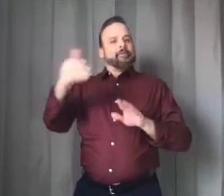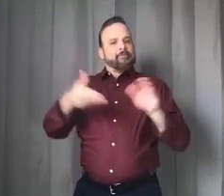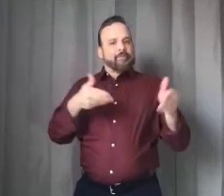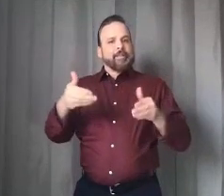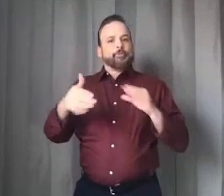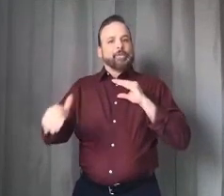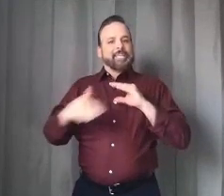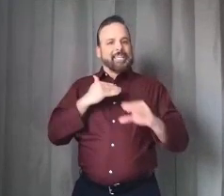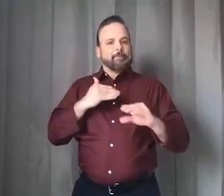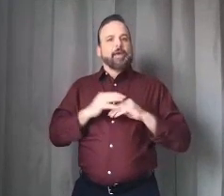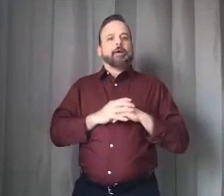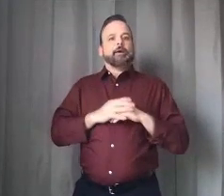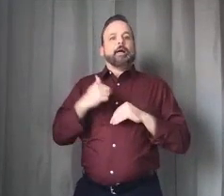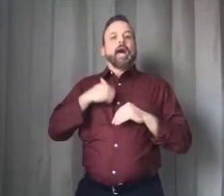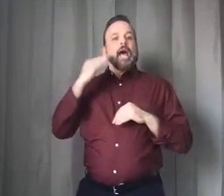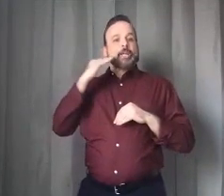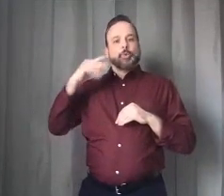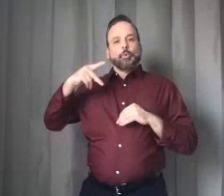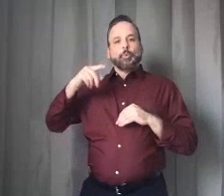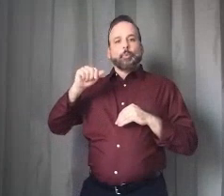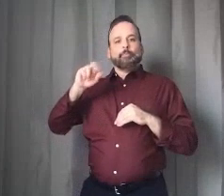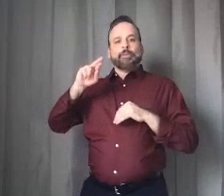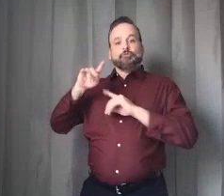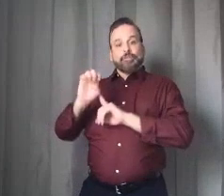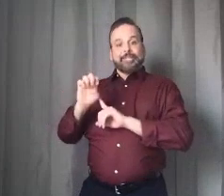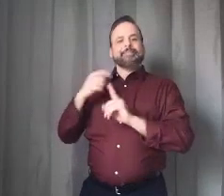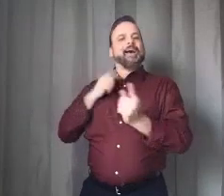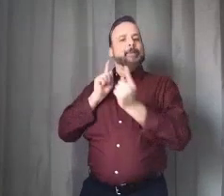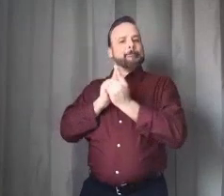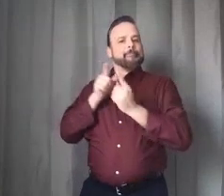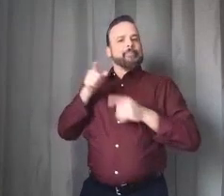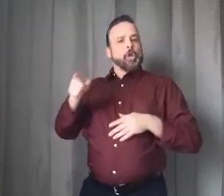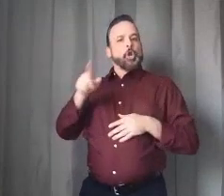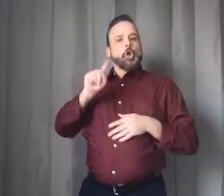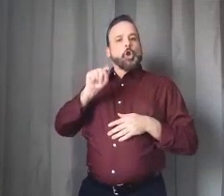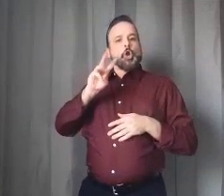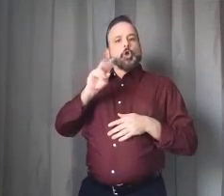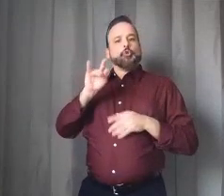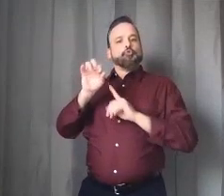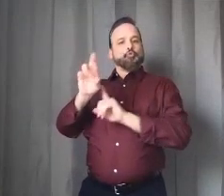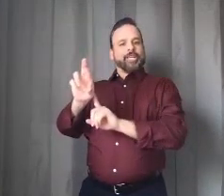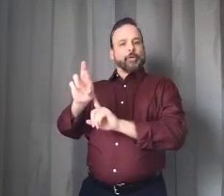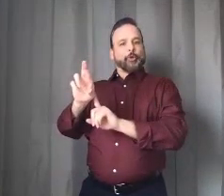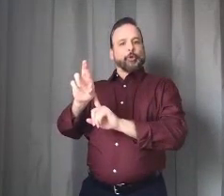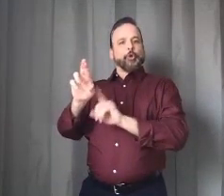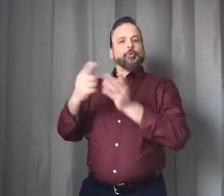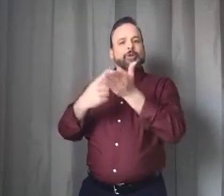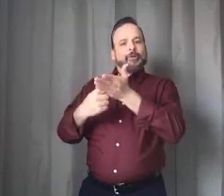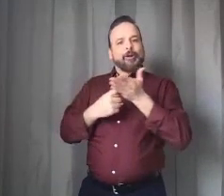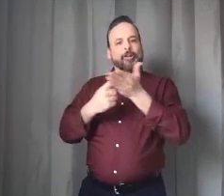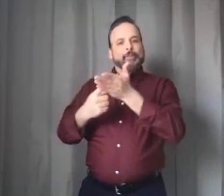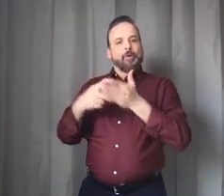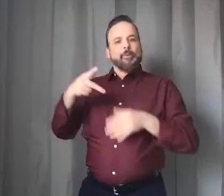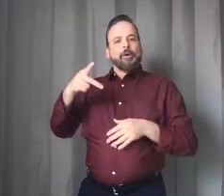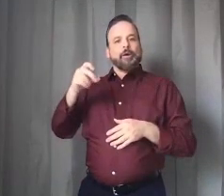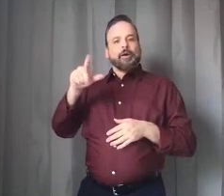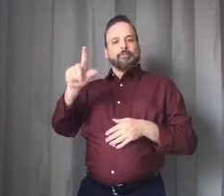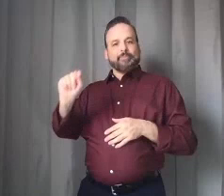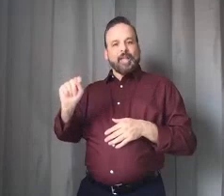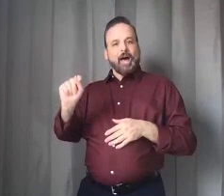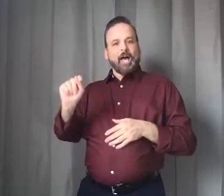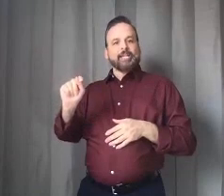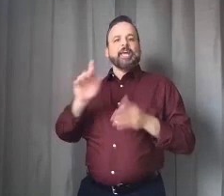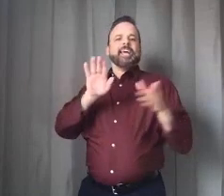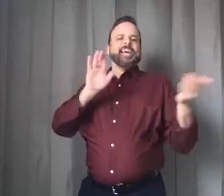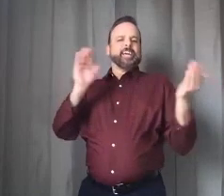email. I knew Patrice already. I actually met Patrice on Twitter when we were arguing about plot versus pantsing.